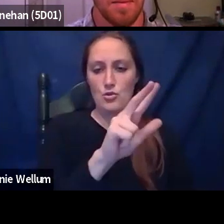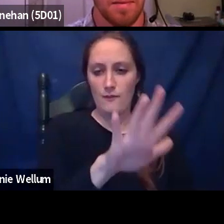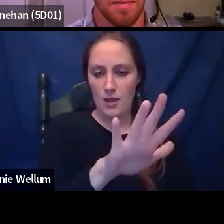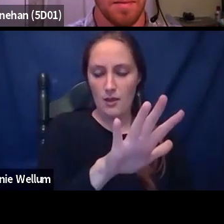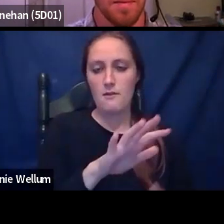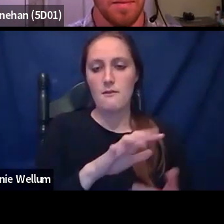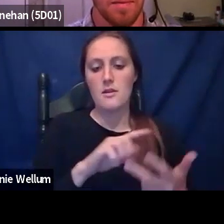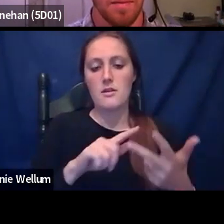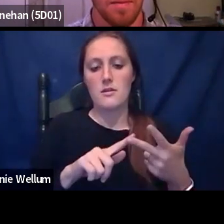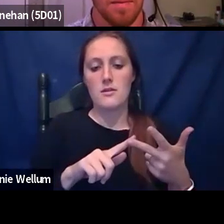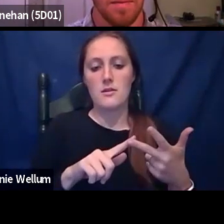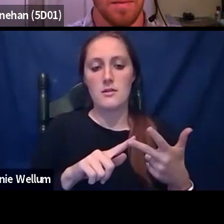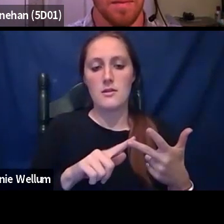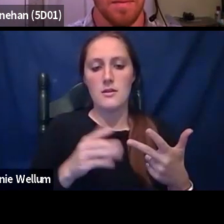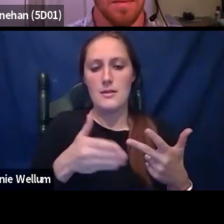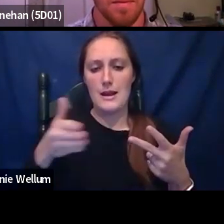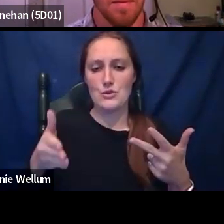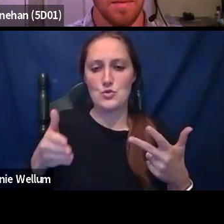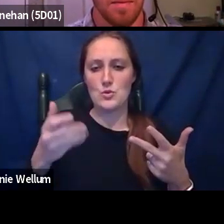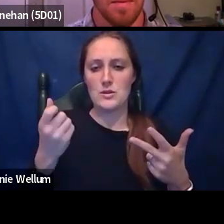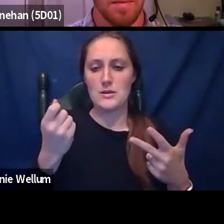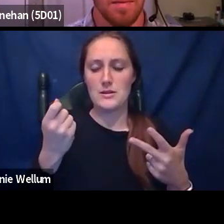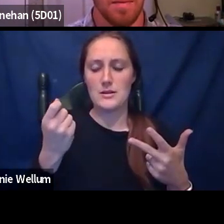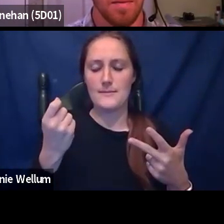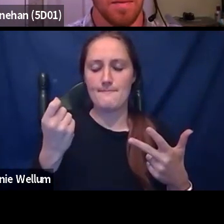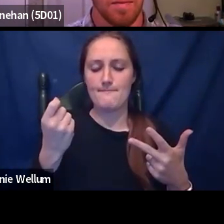and the condo building next door at